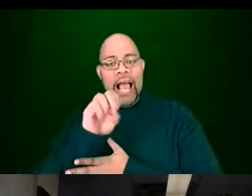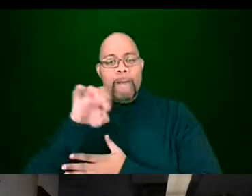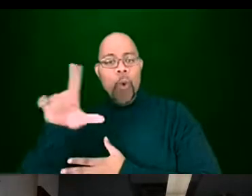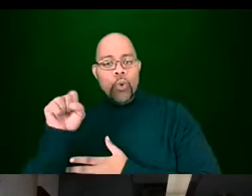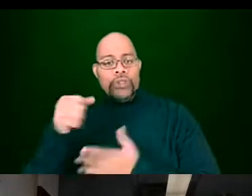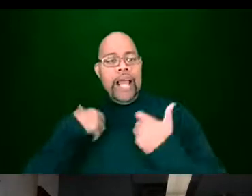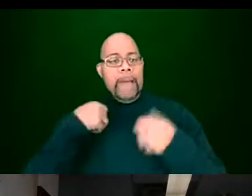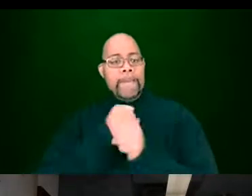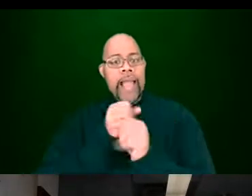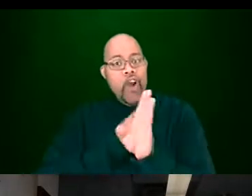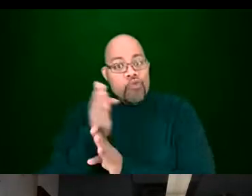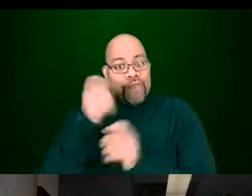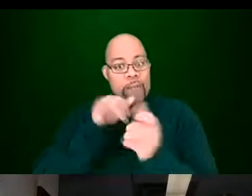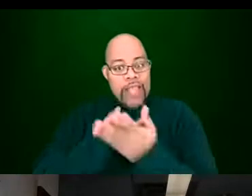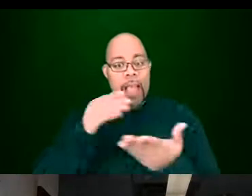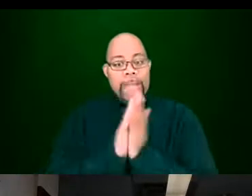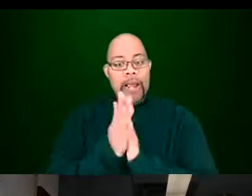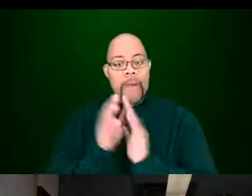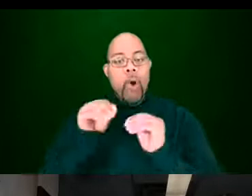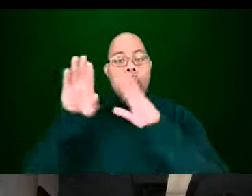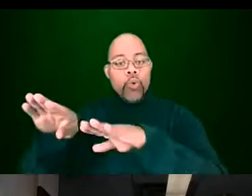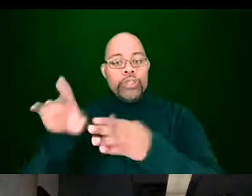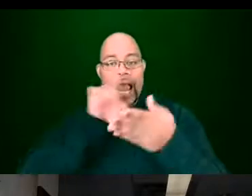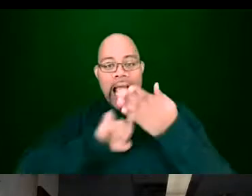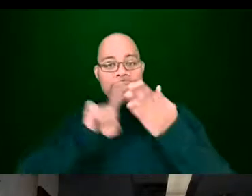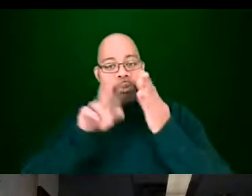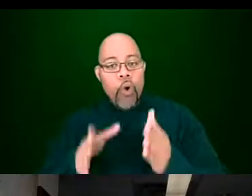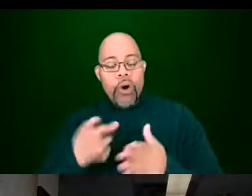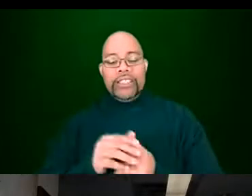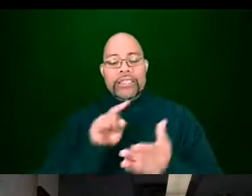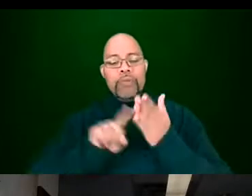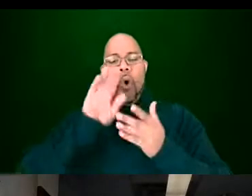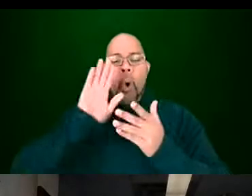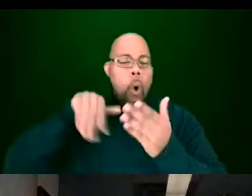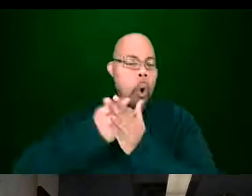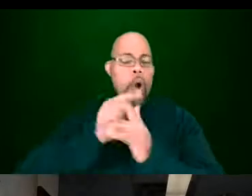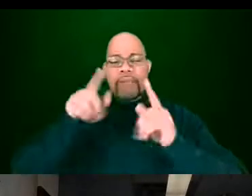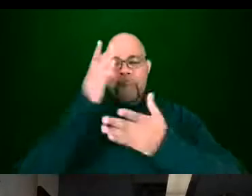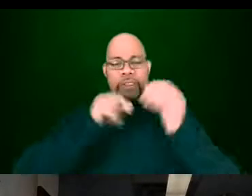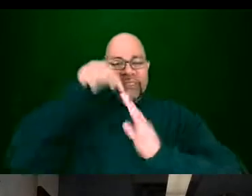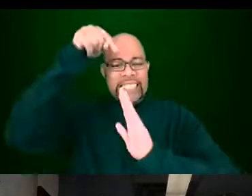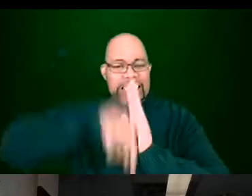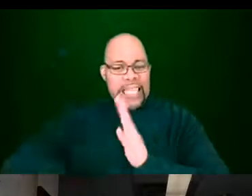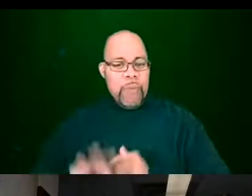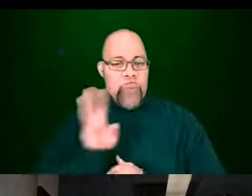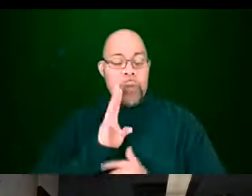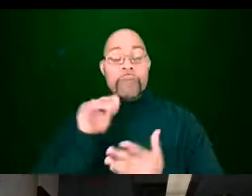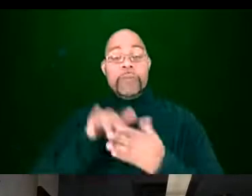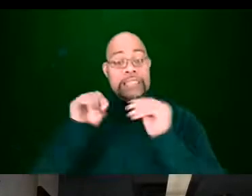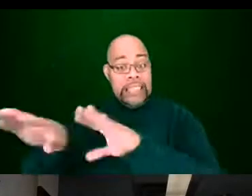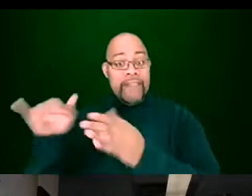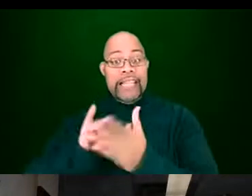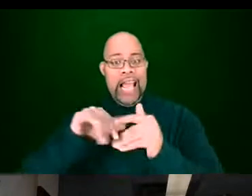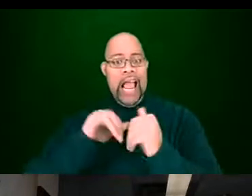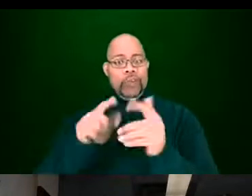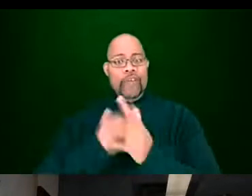a career out of that and become an ocean explorer and explore all parts of the deep sea. So that's really how it started for